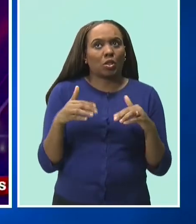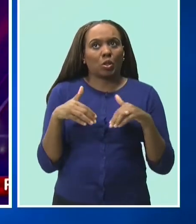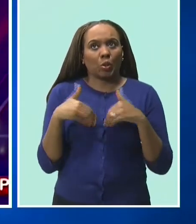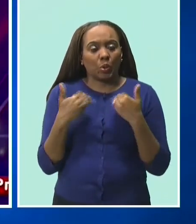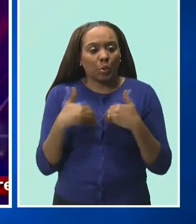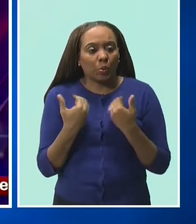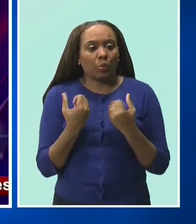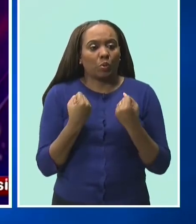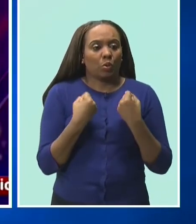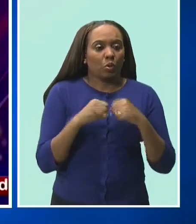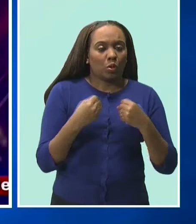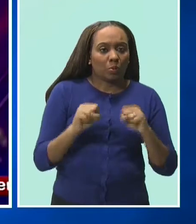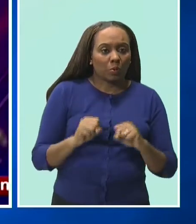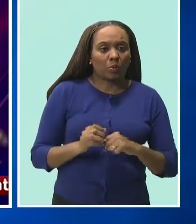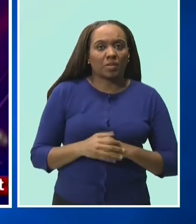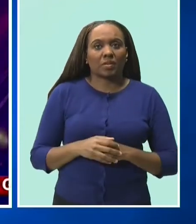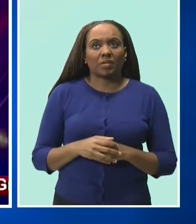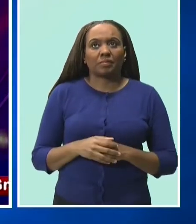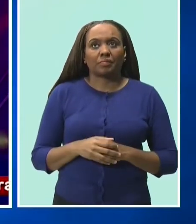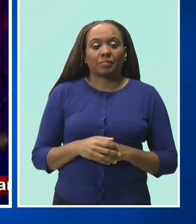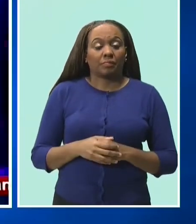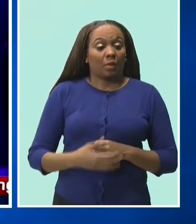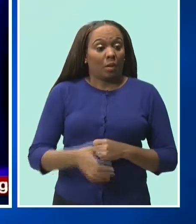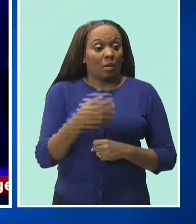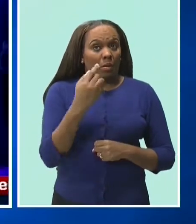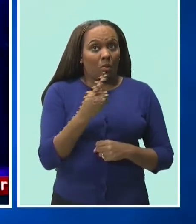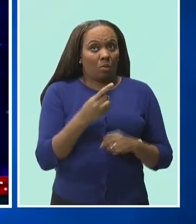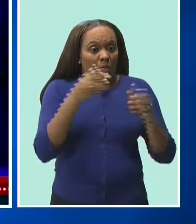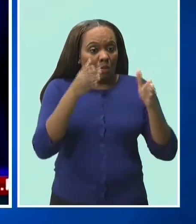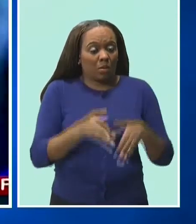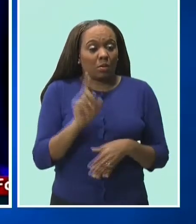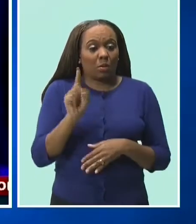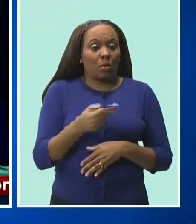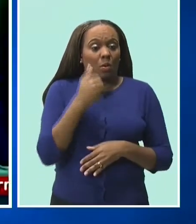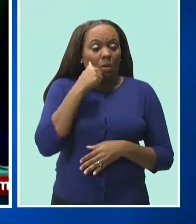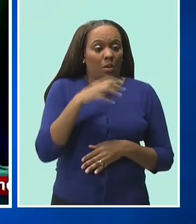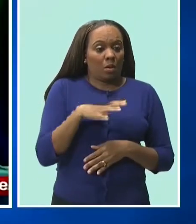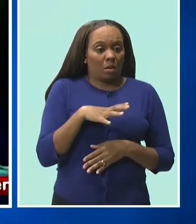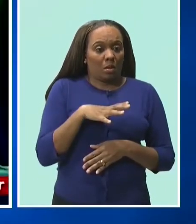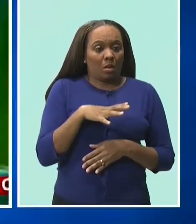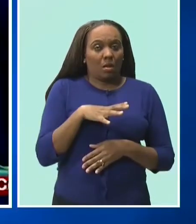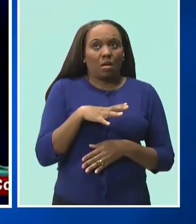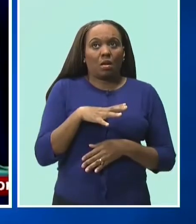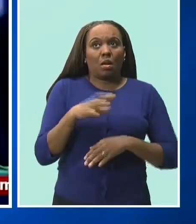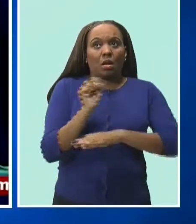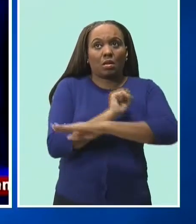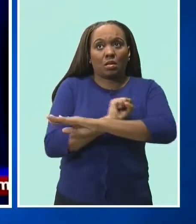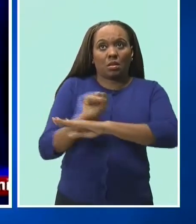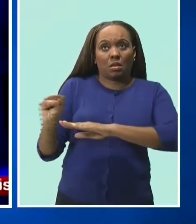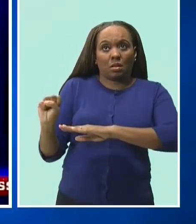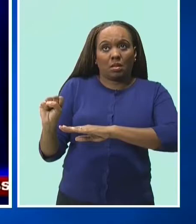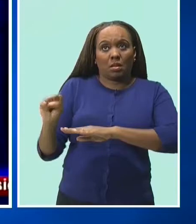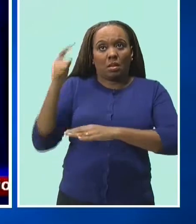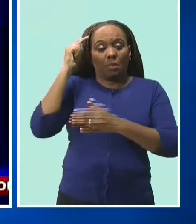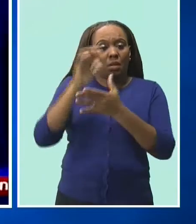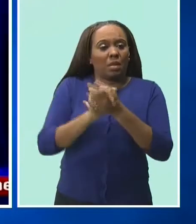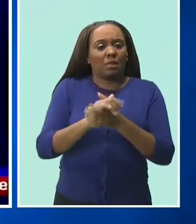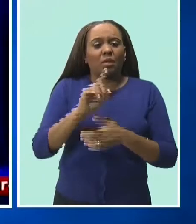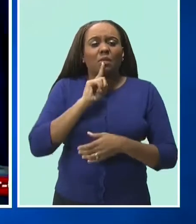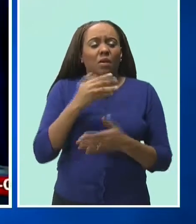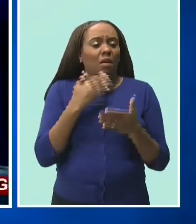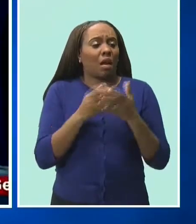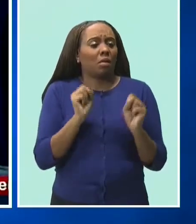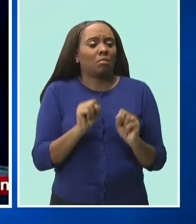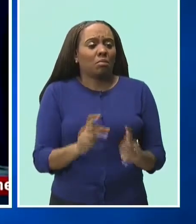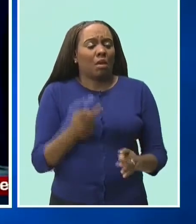the initiative. Melissa Vanilla Roberts, the only female artist on stage, believed it created an